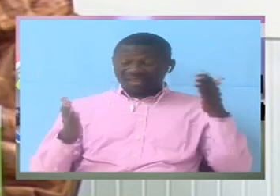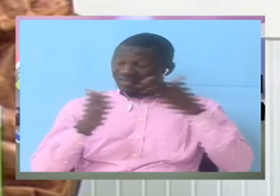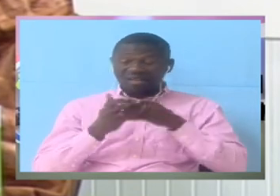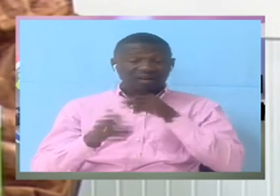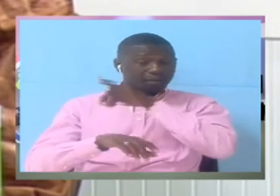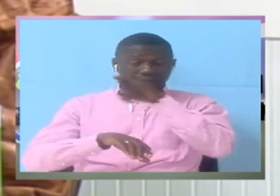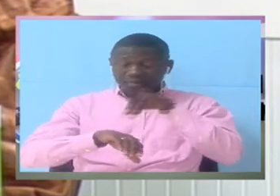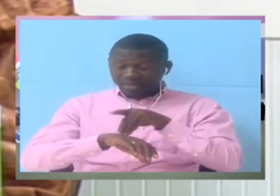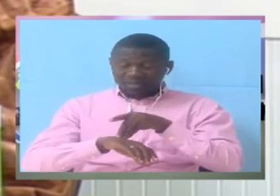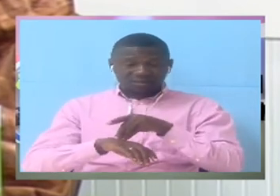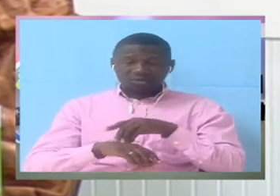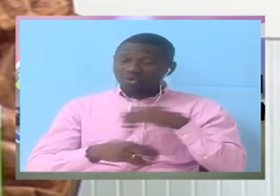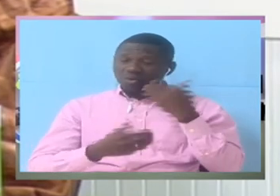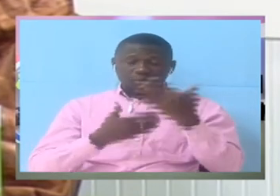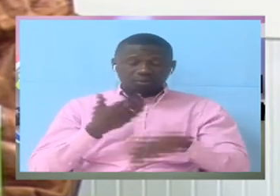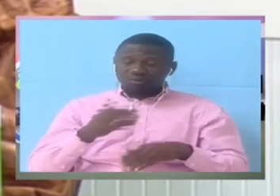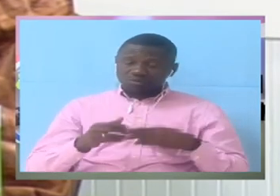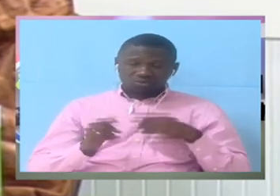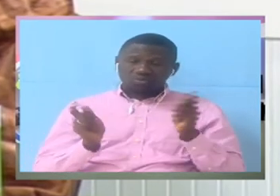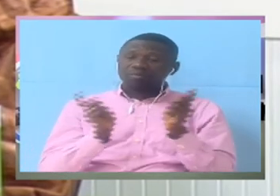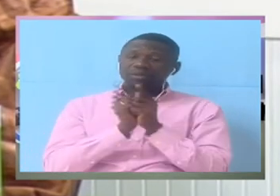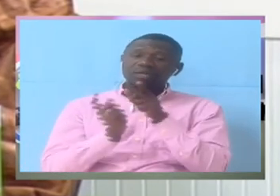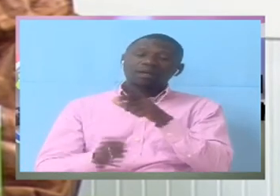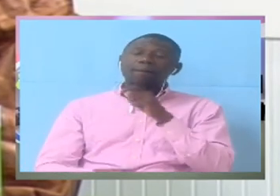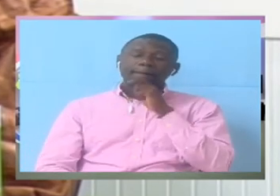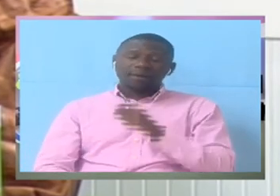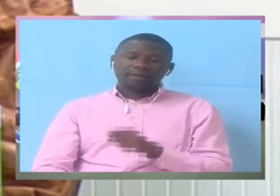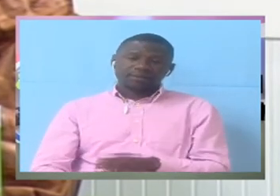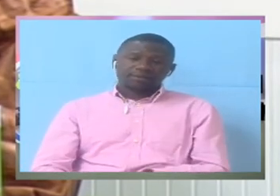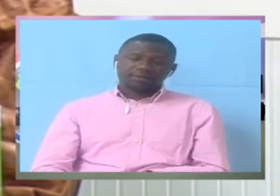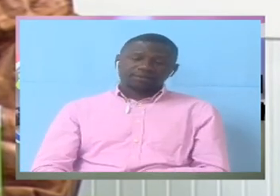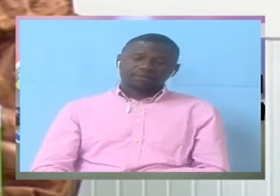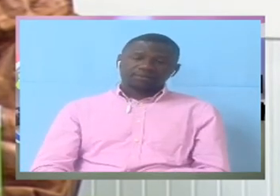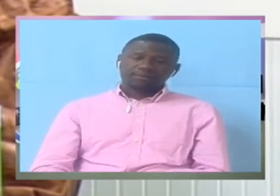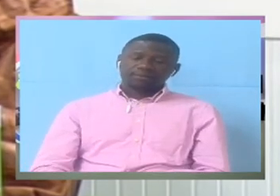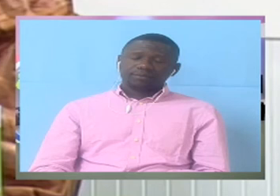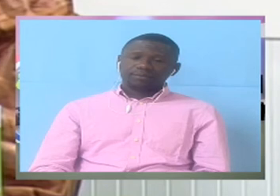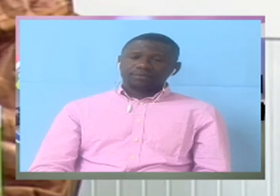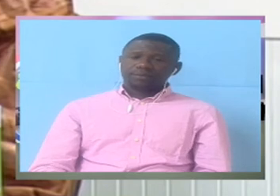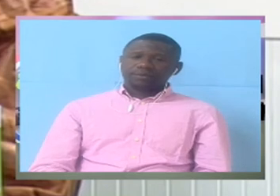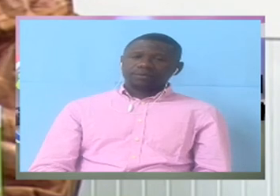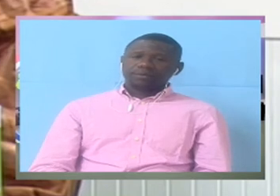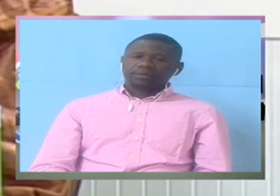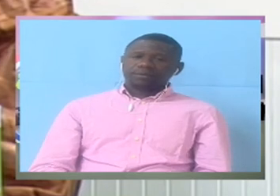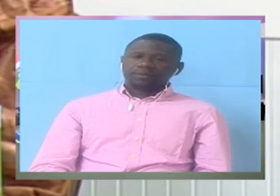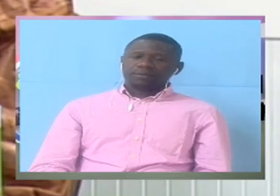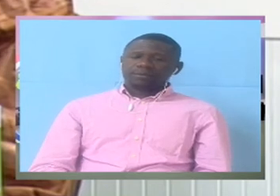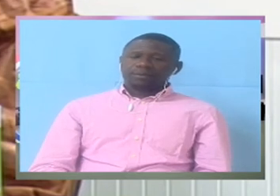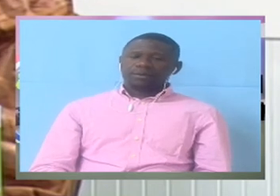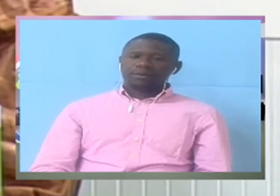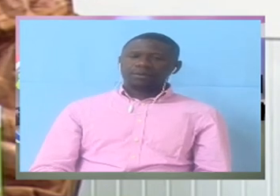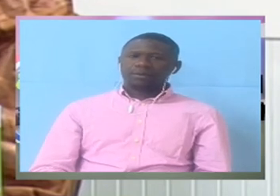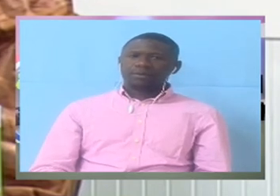we were still unable to see this Dr. Mane they are talking about. 2 weeks nga wala ke